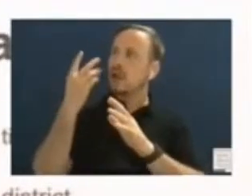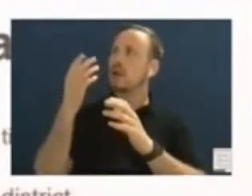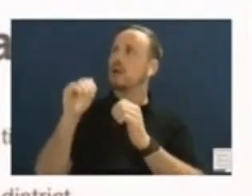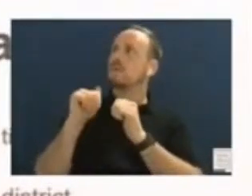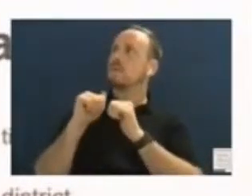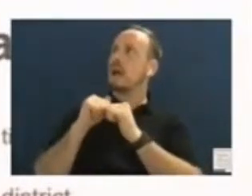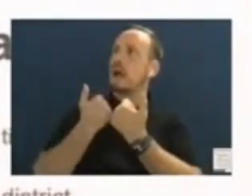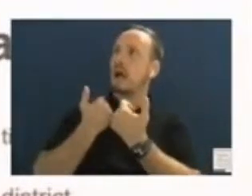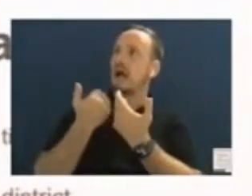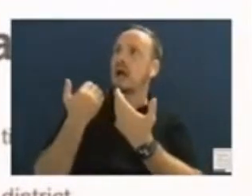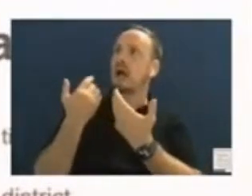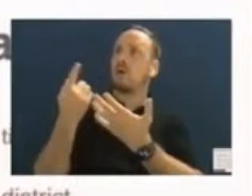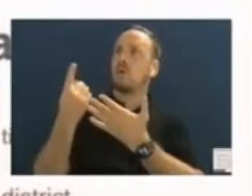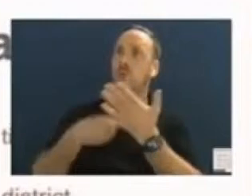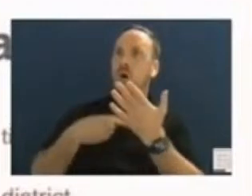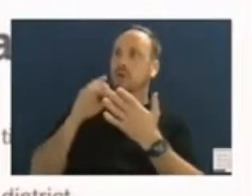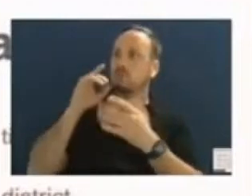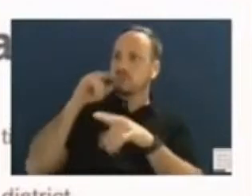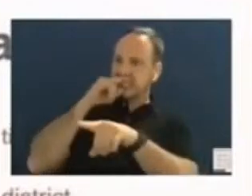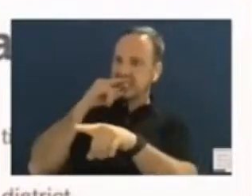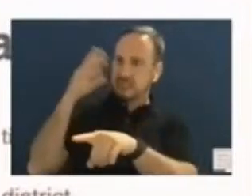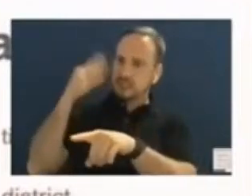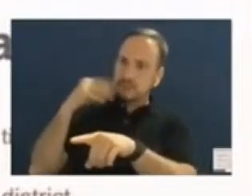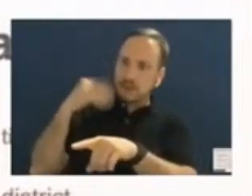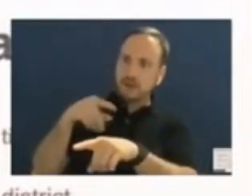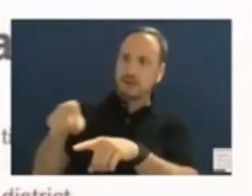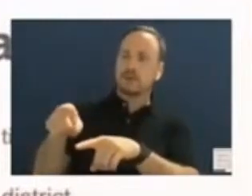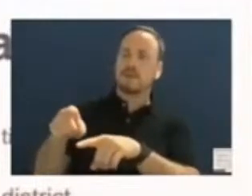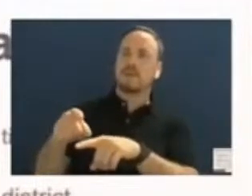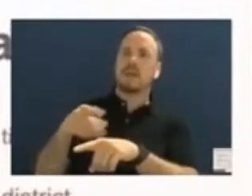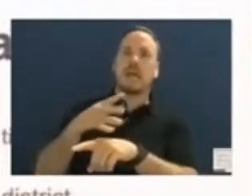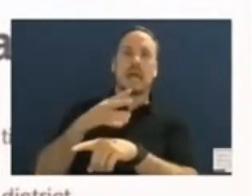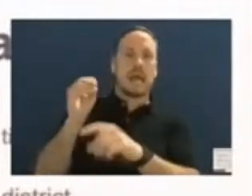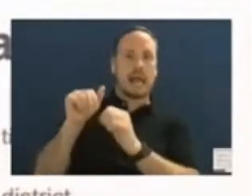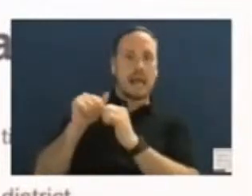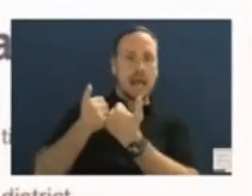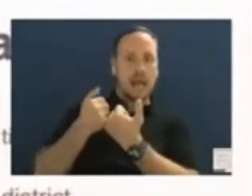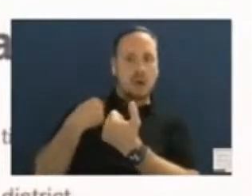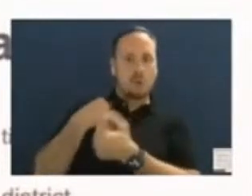our children are experiencing and how can we tweak and make benefit